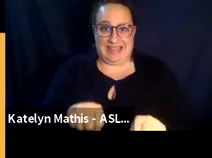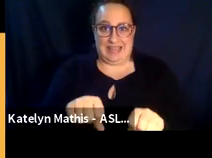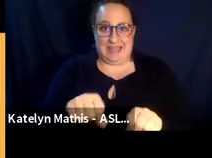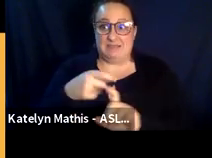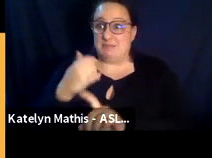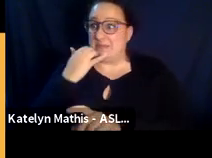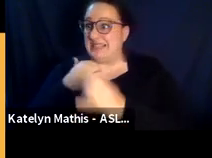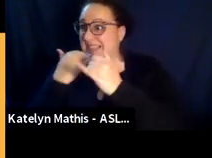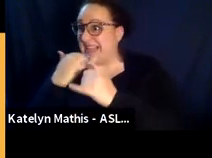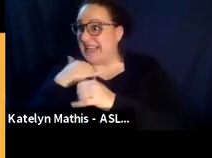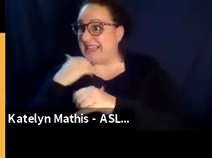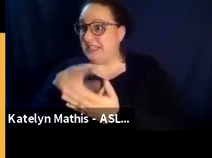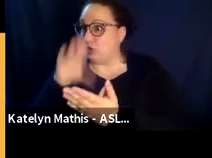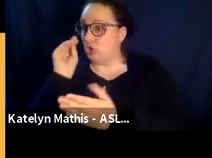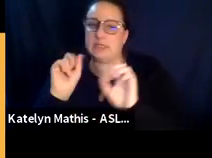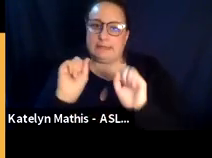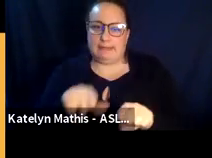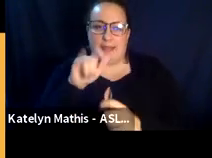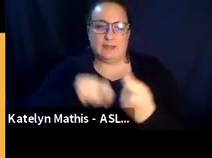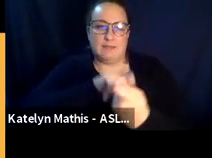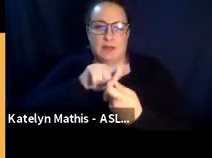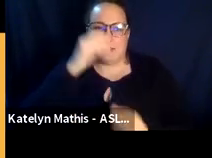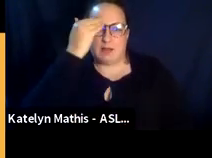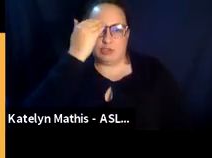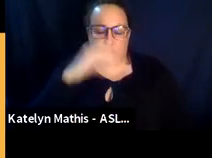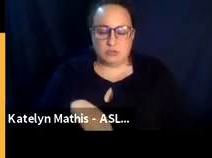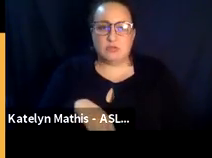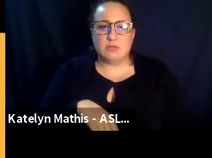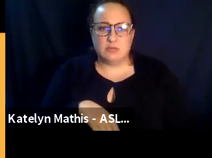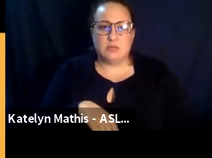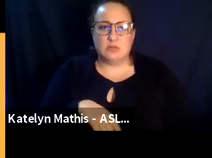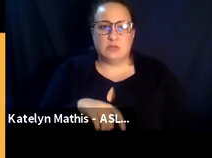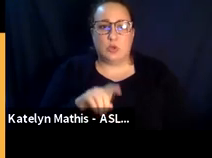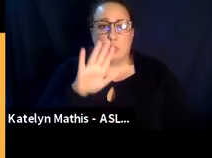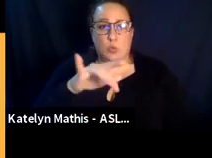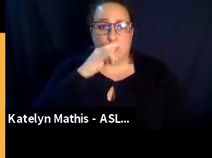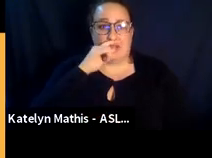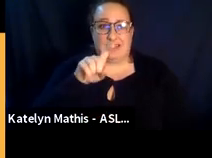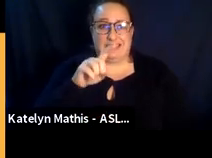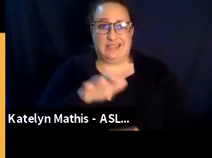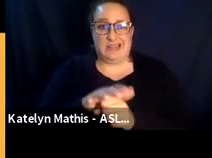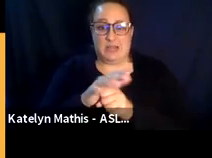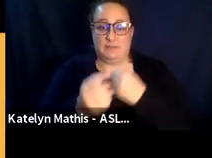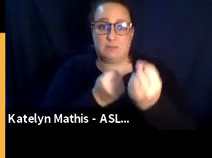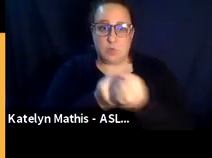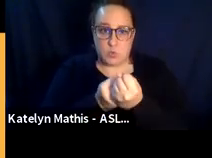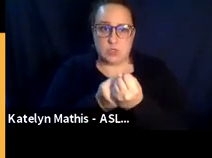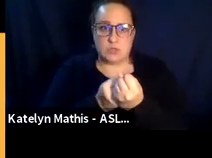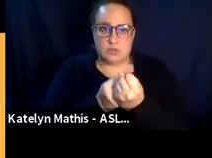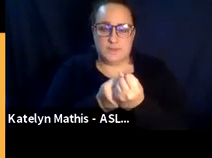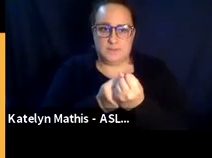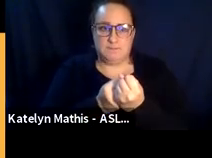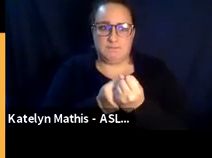that metacognition. So you've got to give your child enough support to where they are. And then as they strengthen